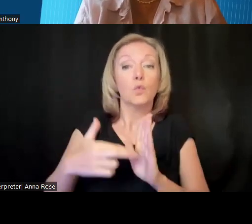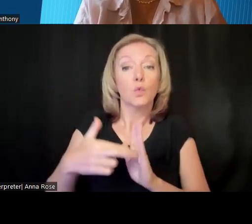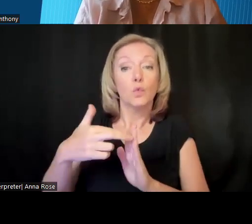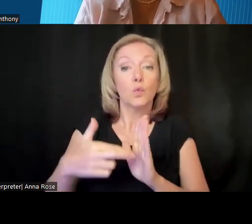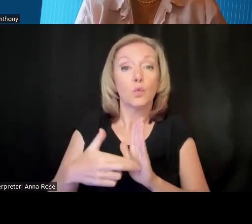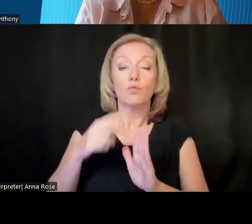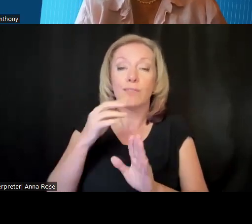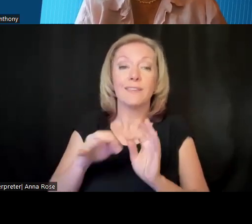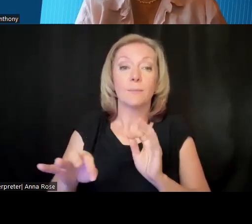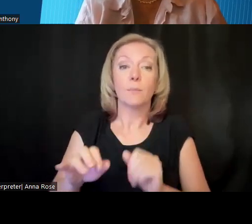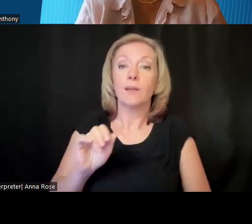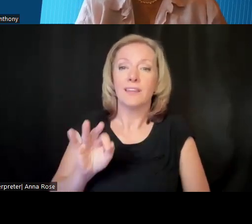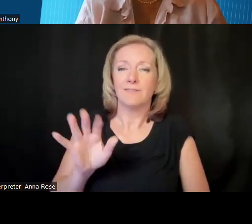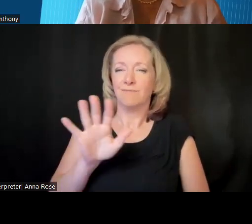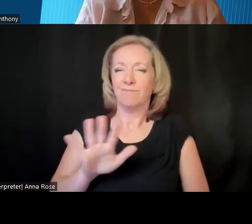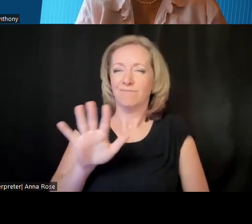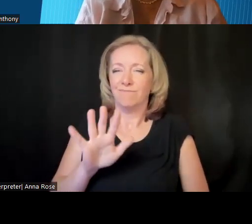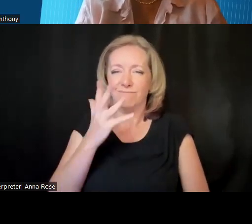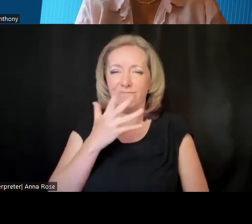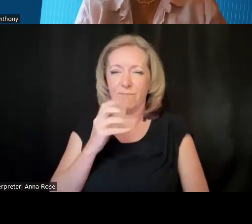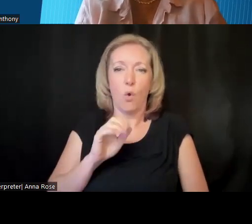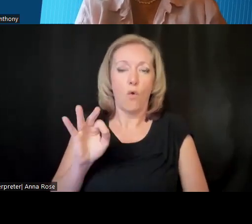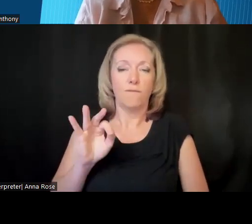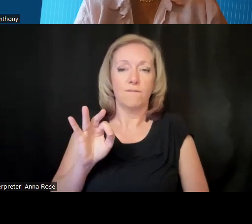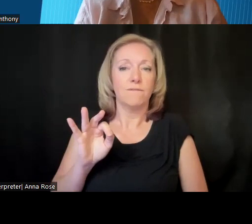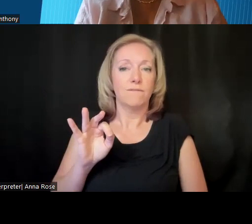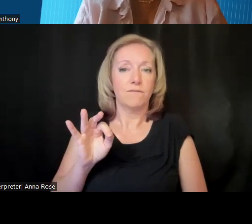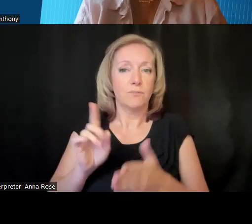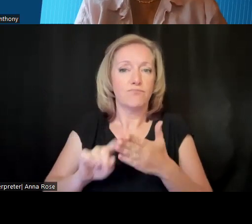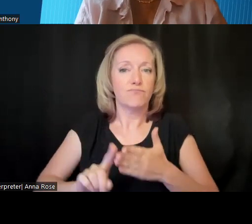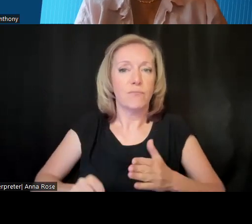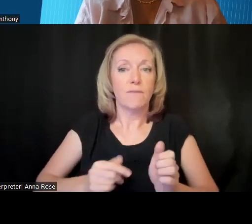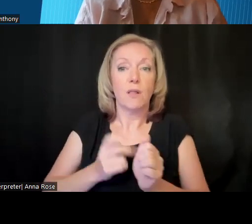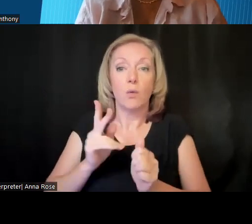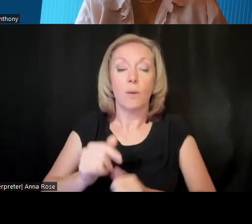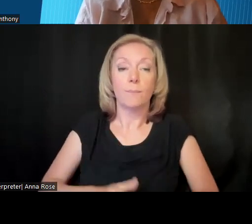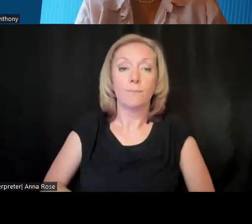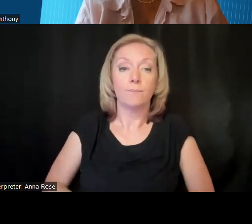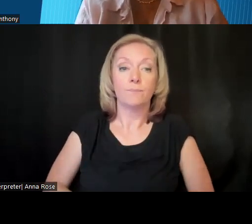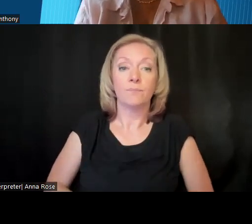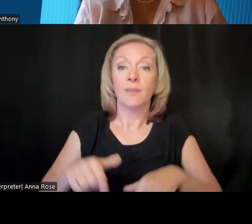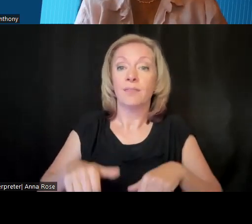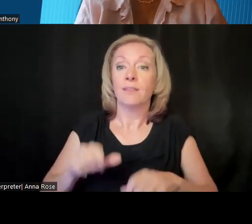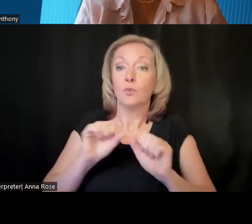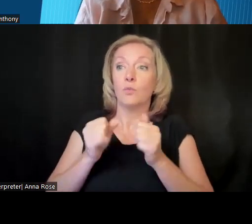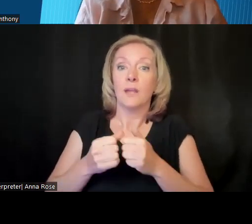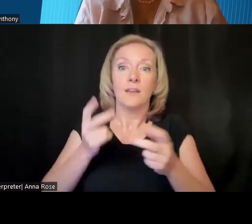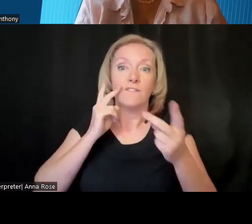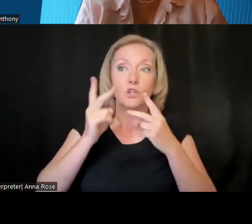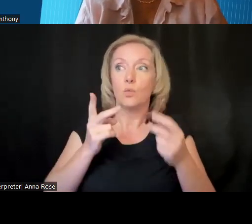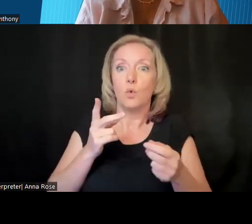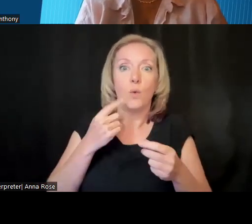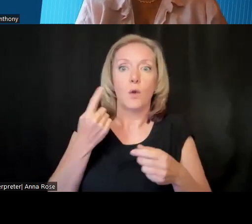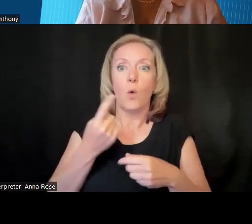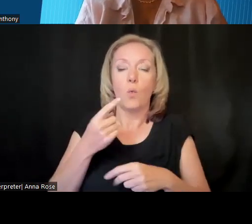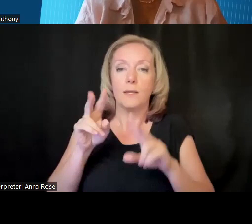this simple. If something doesn't look right, you need to check it out. We are a very visual society. We look at people's faces all the